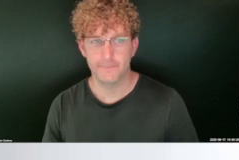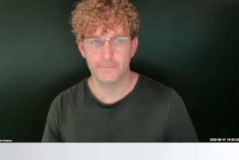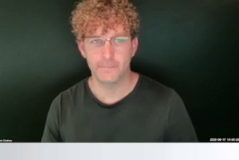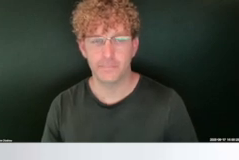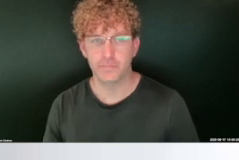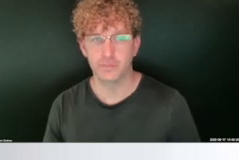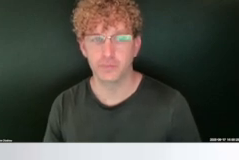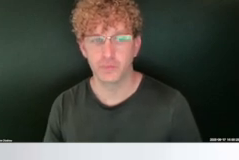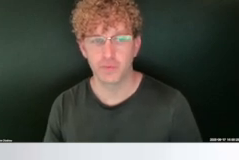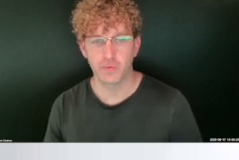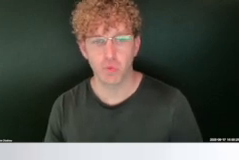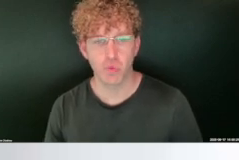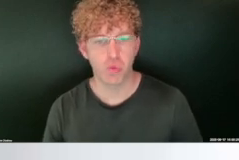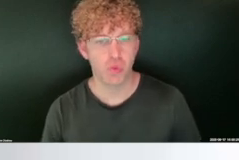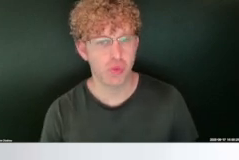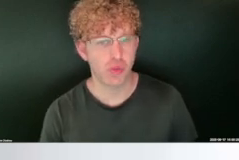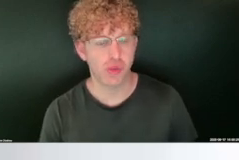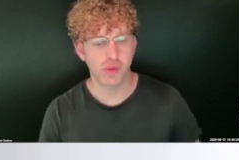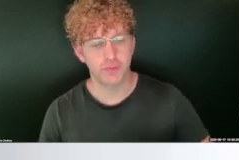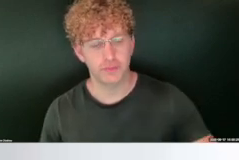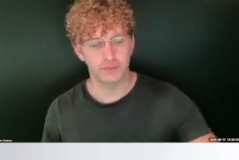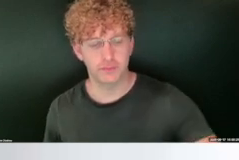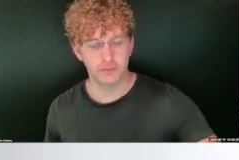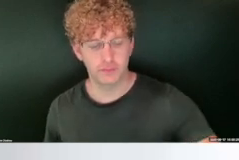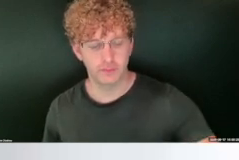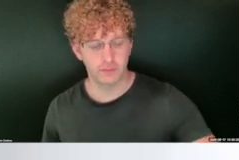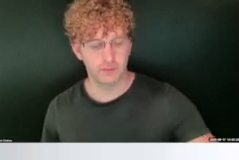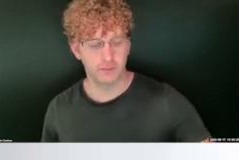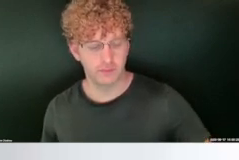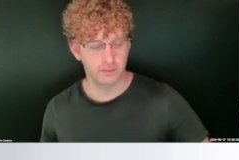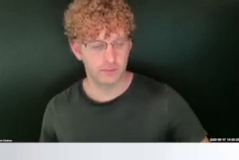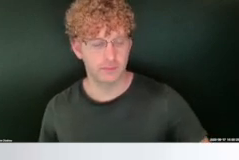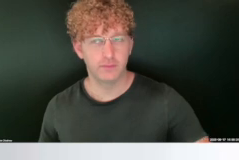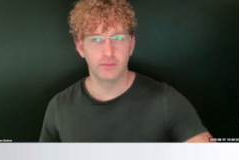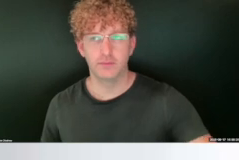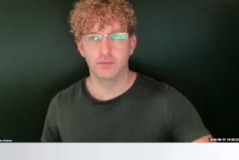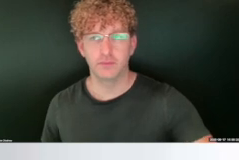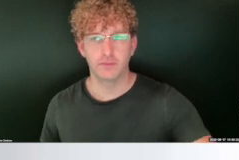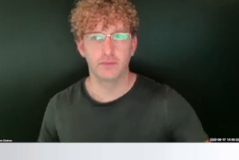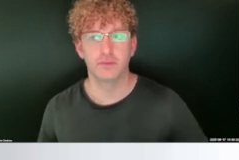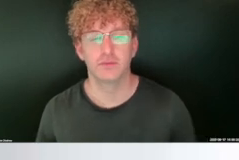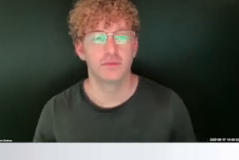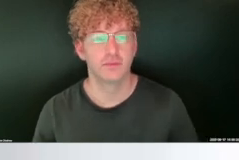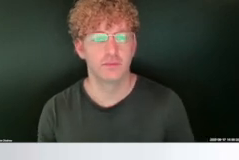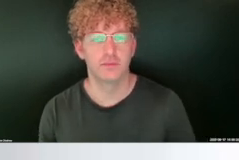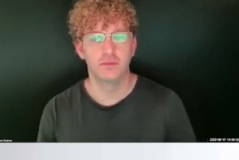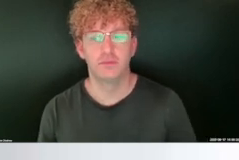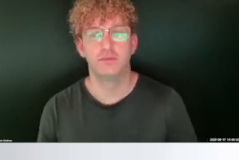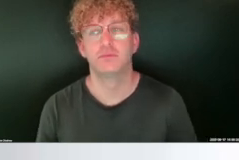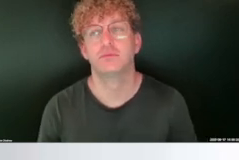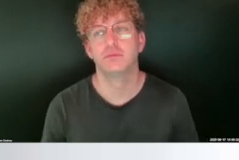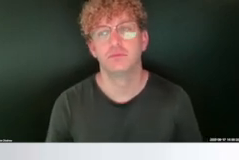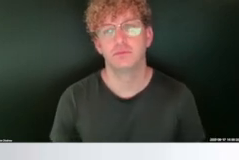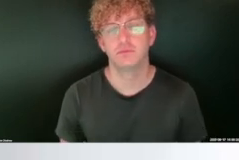$8 million funded 2 pilot expansions and the agricultural worker van pool expansion. Lastly, in fiscal